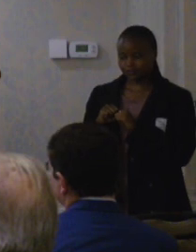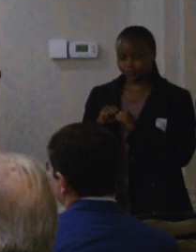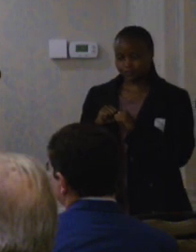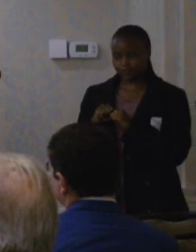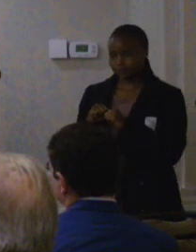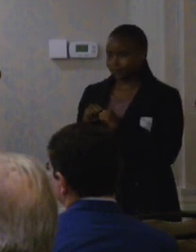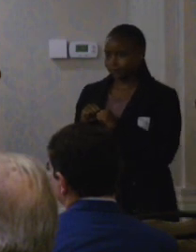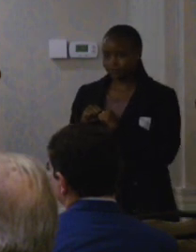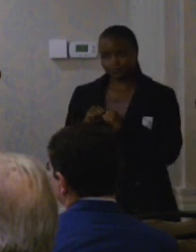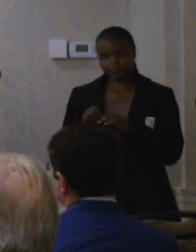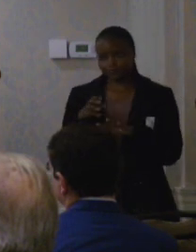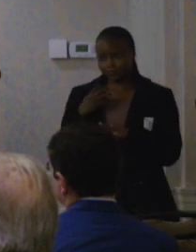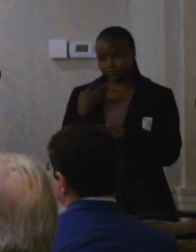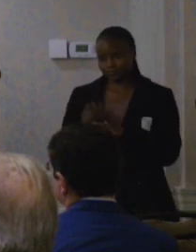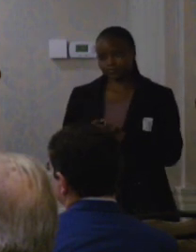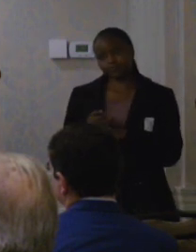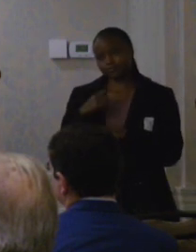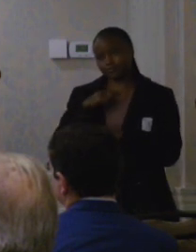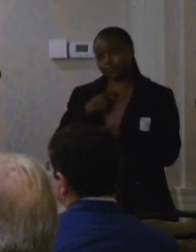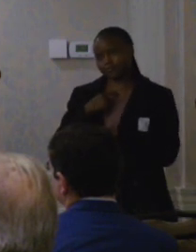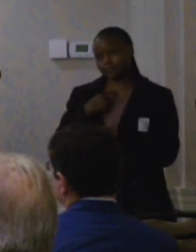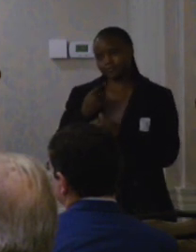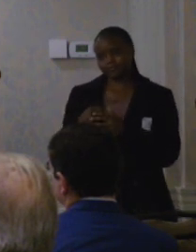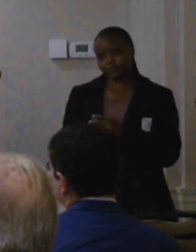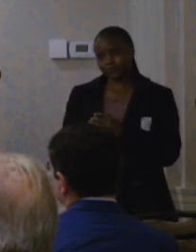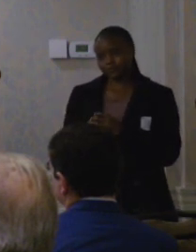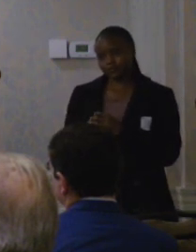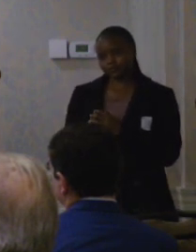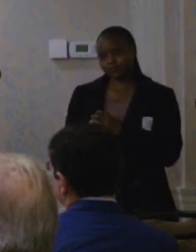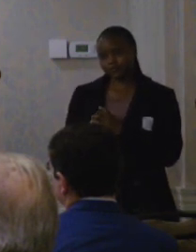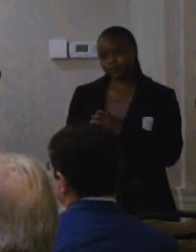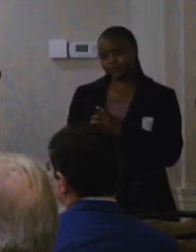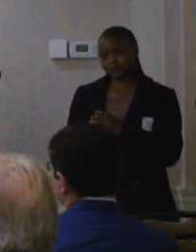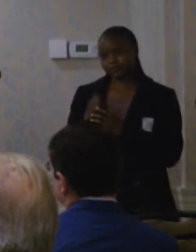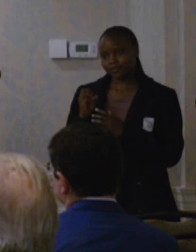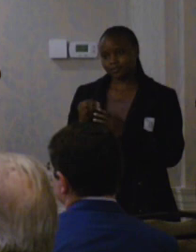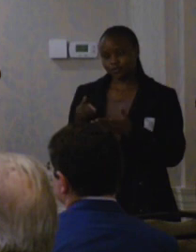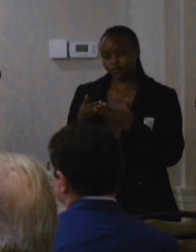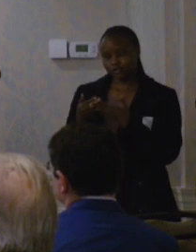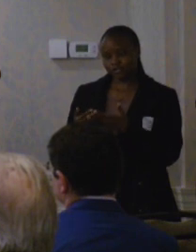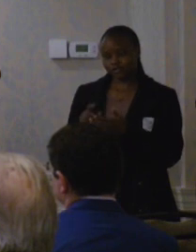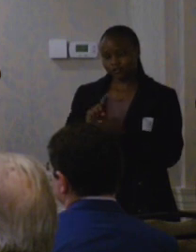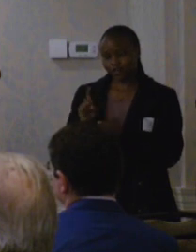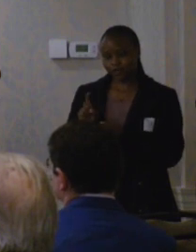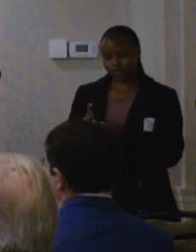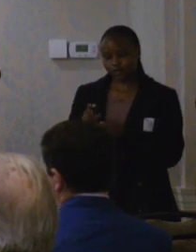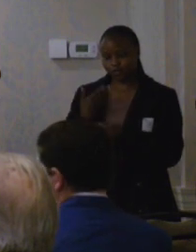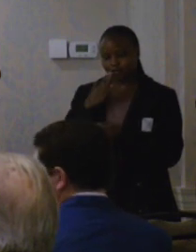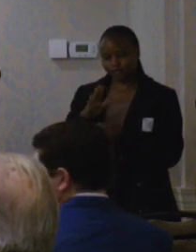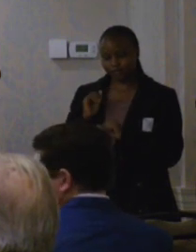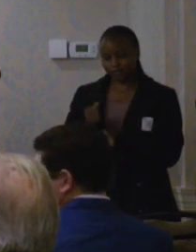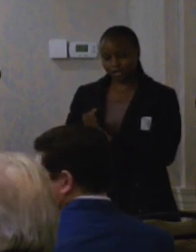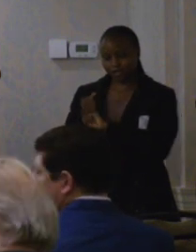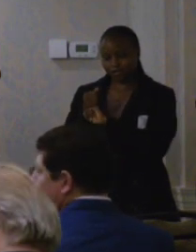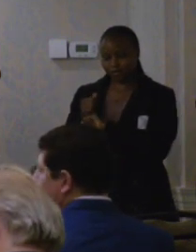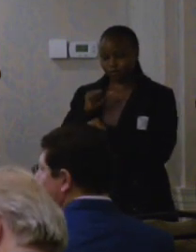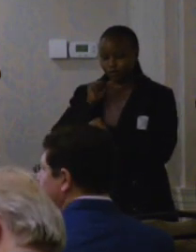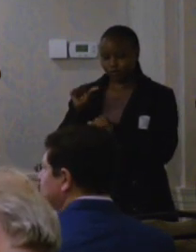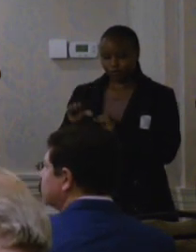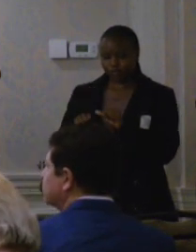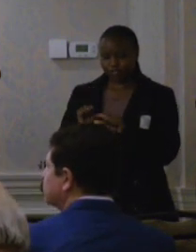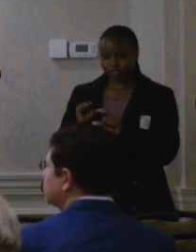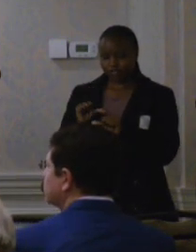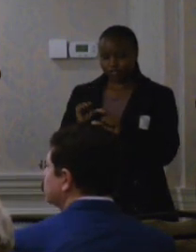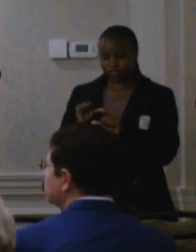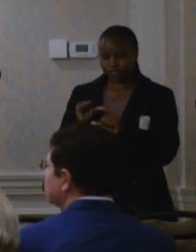many questions, but now it's time for them to give a question and to get the feedback and support. Not about that they